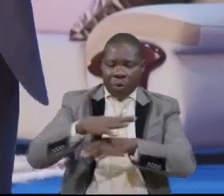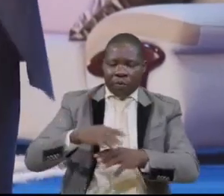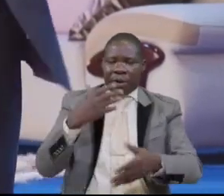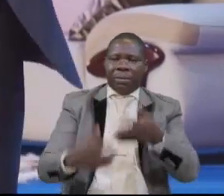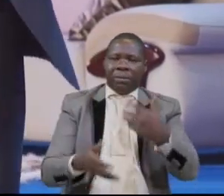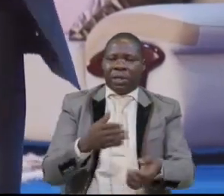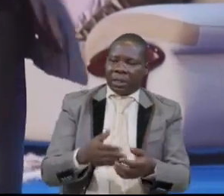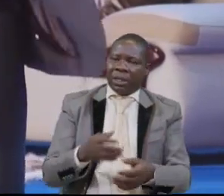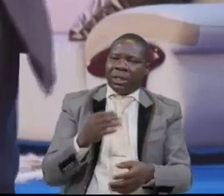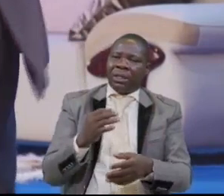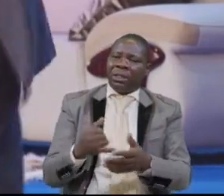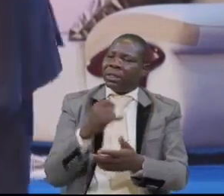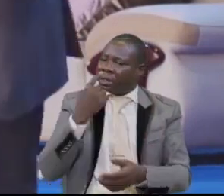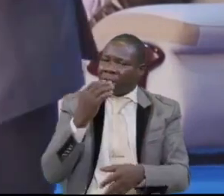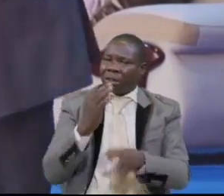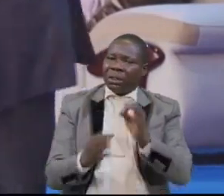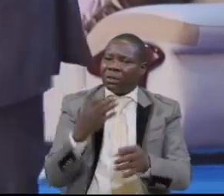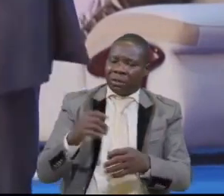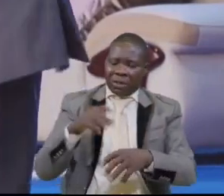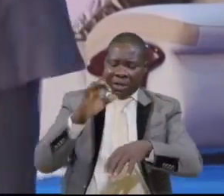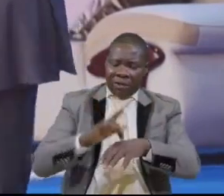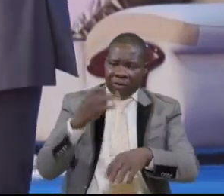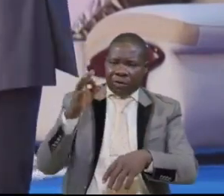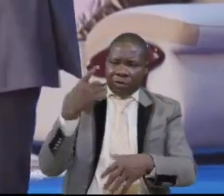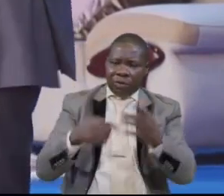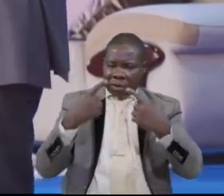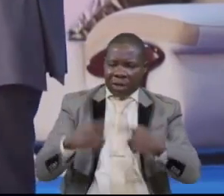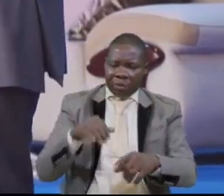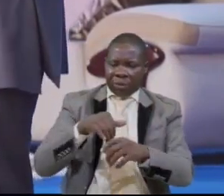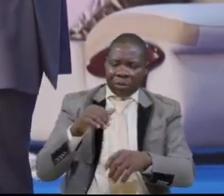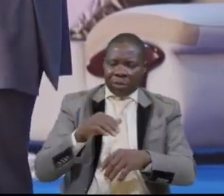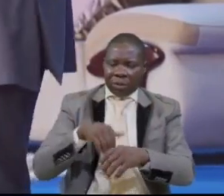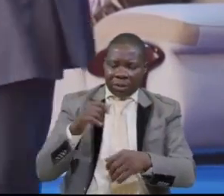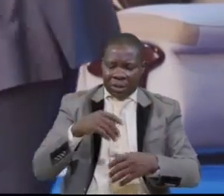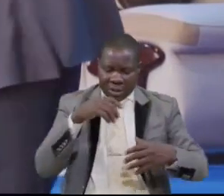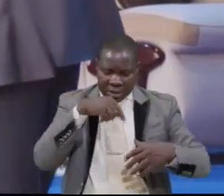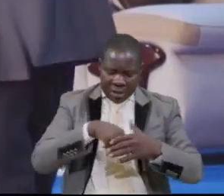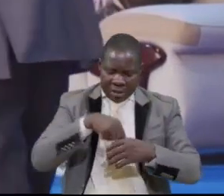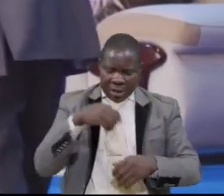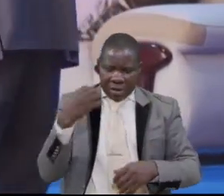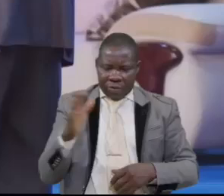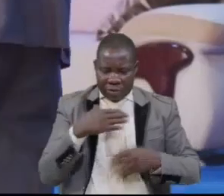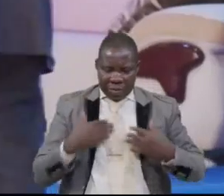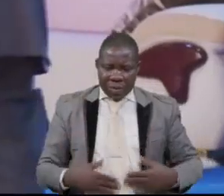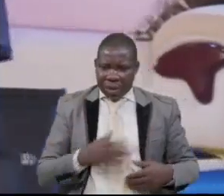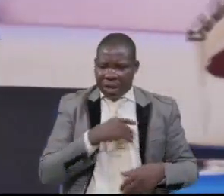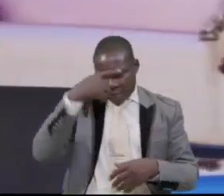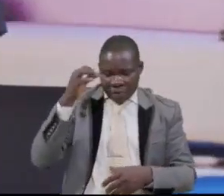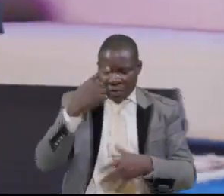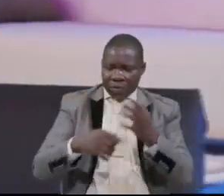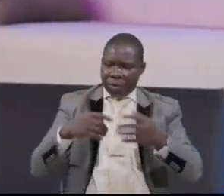effect of what happens on the inside on your body and because of what Daniel saw and what he saw was